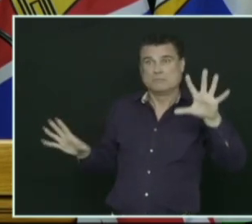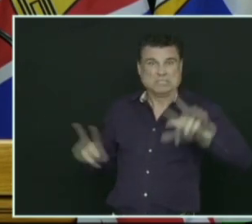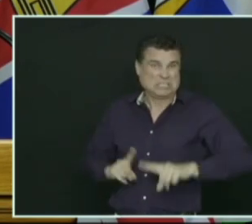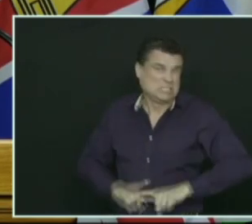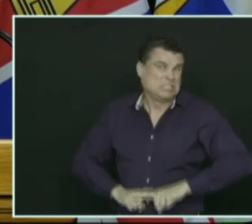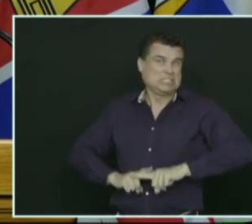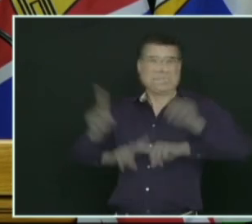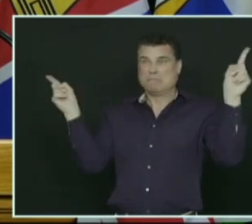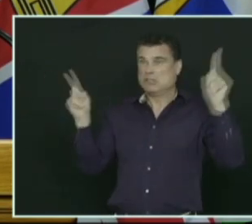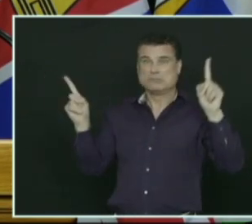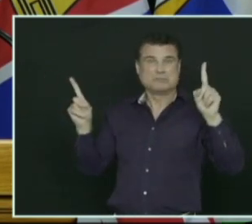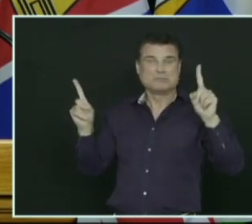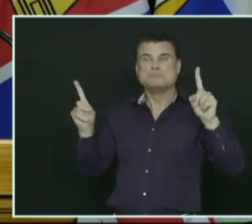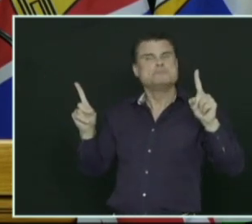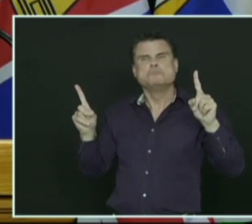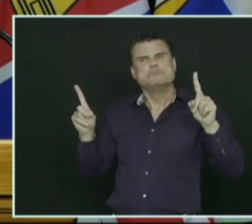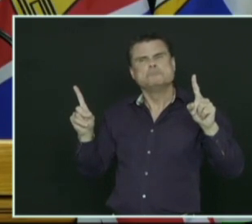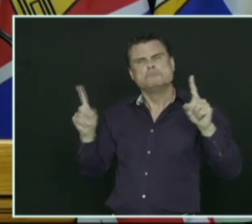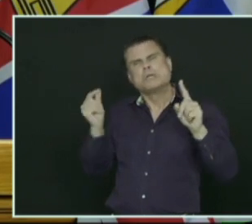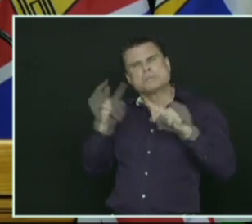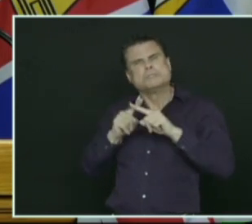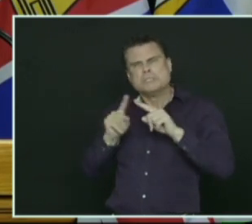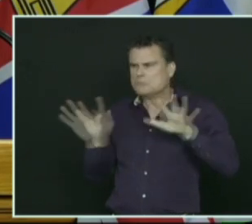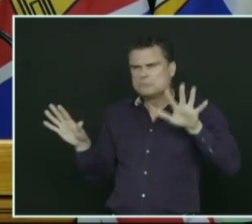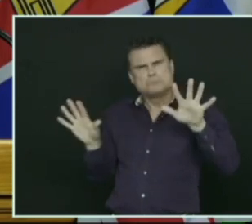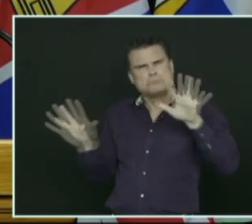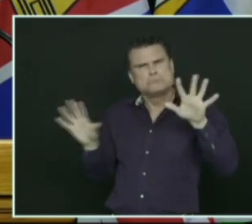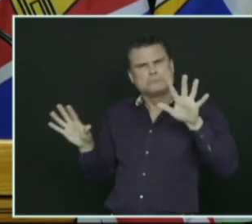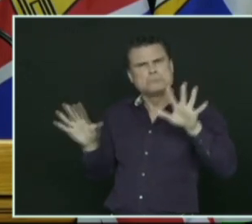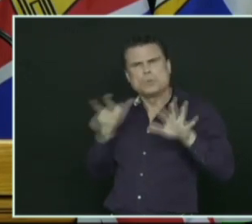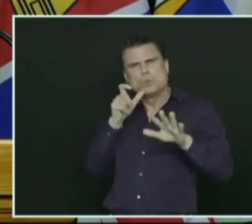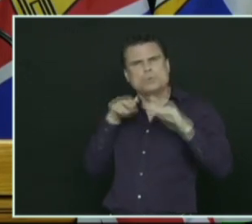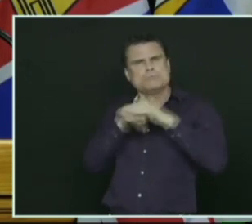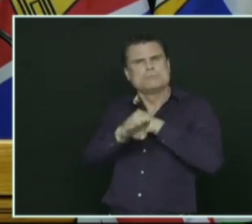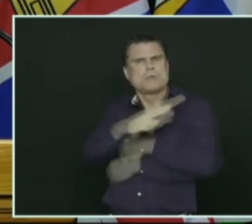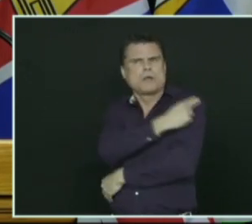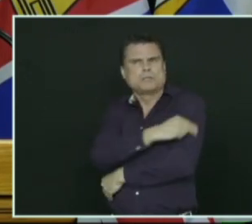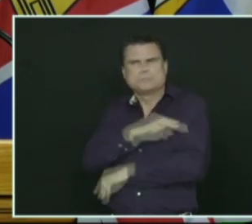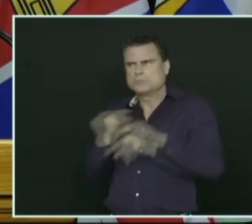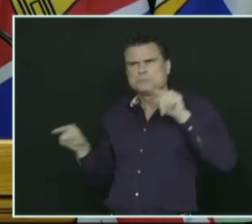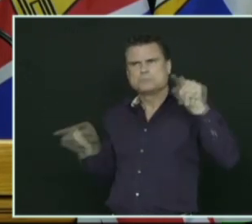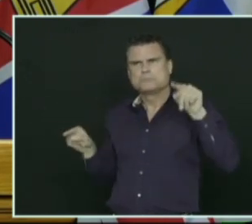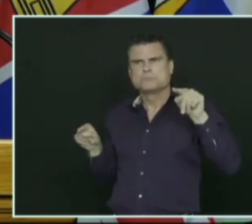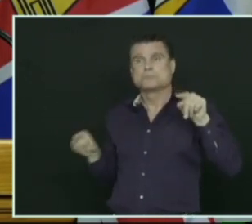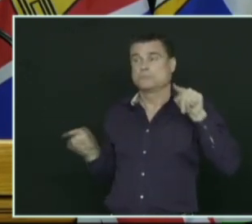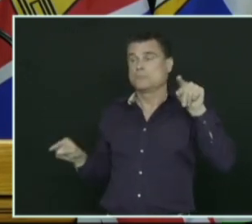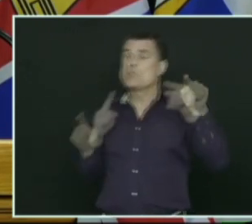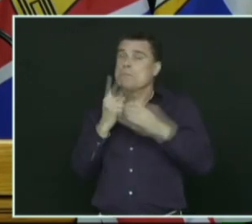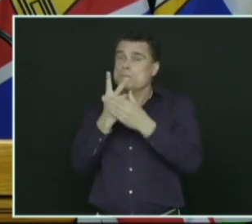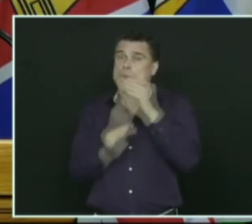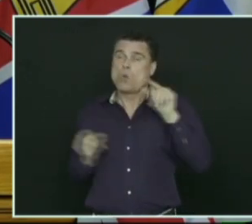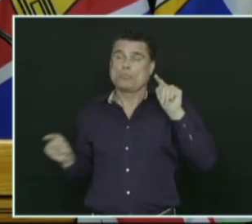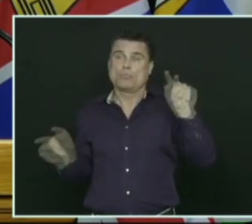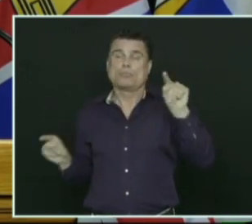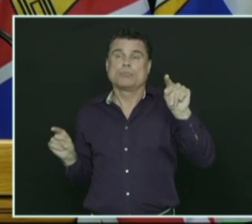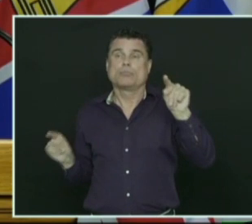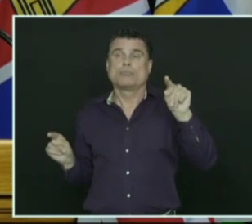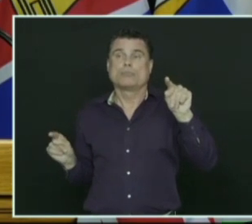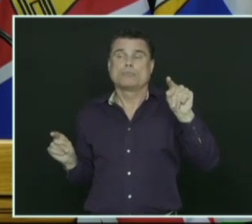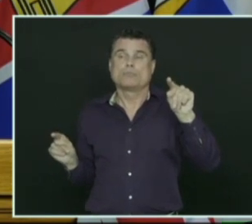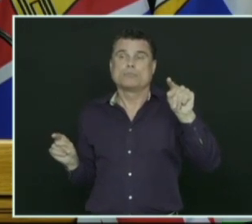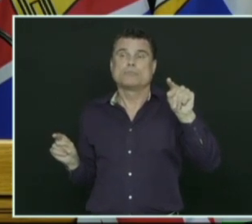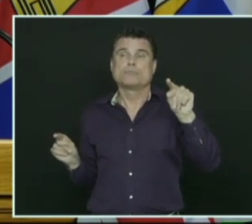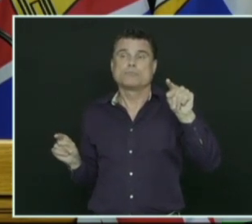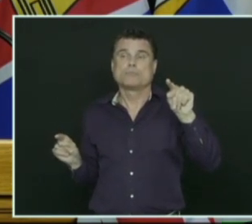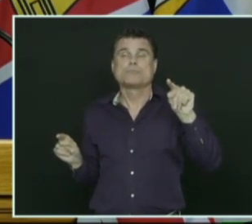possible to fully restrict the number of cases that are coming out of those facilities? And also wondering if you can just clarify, out